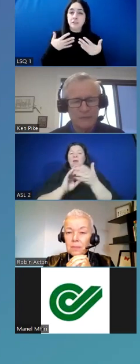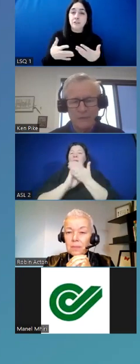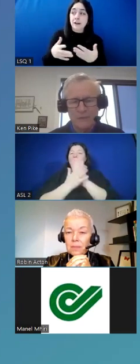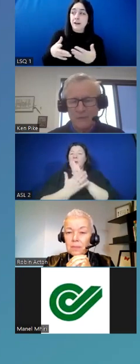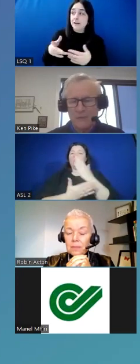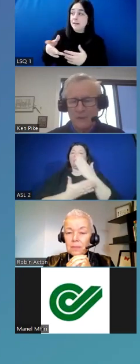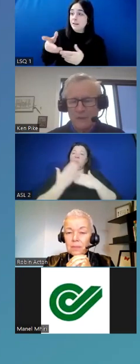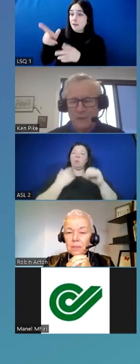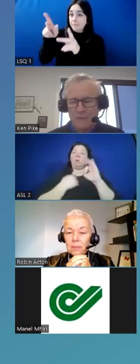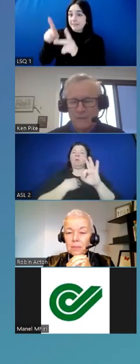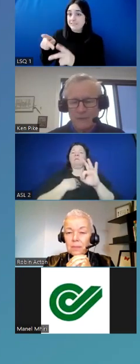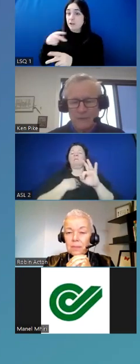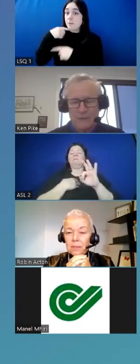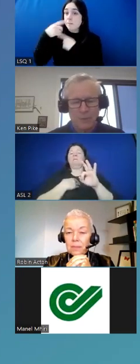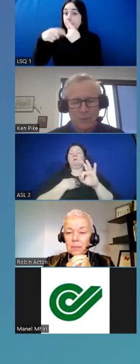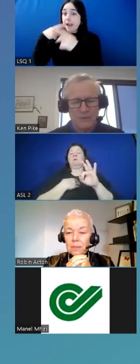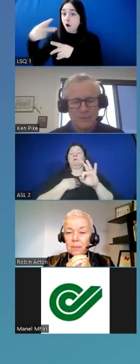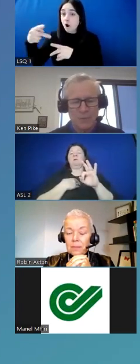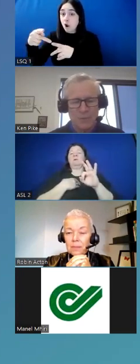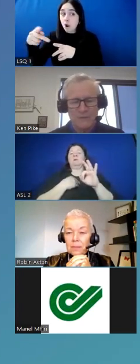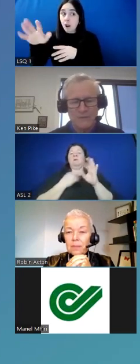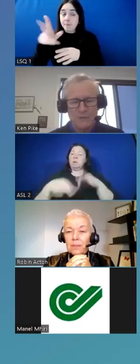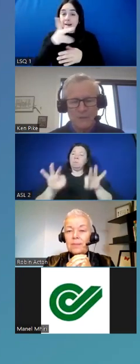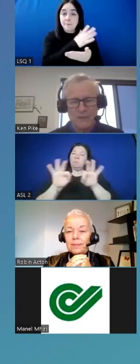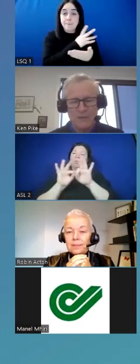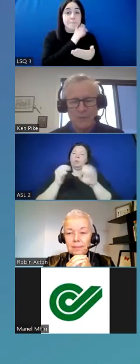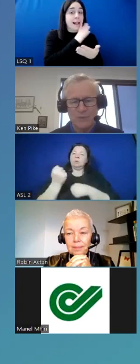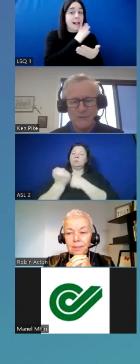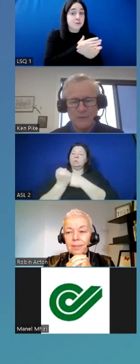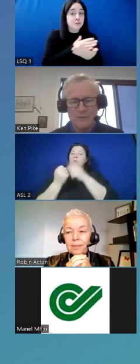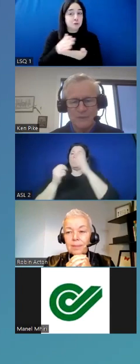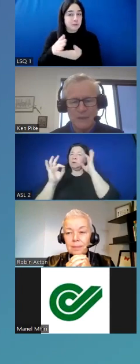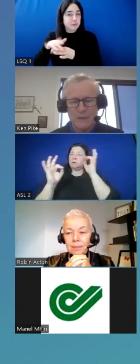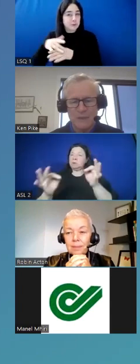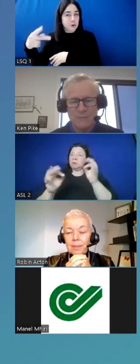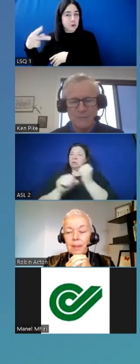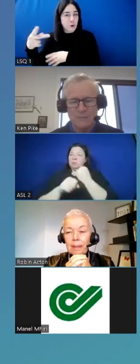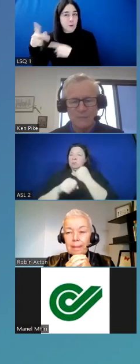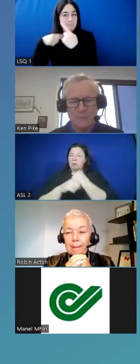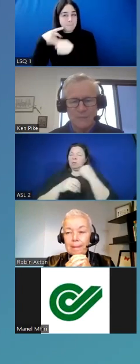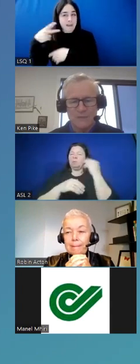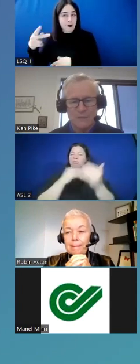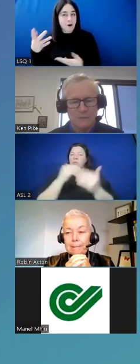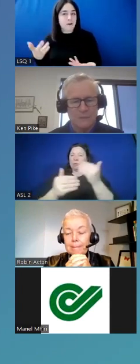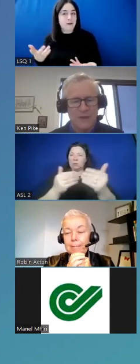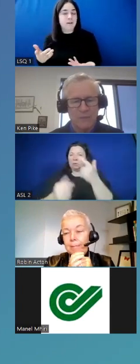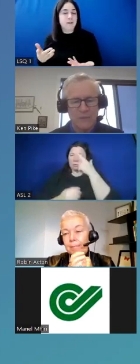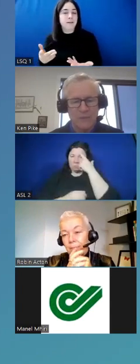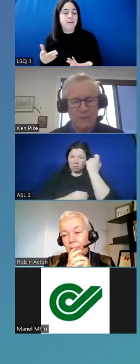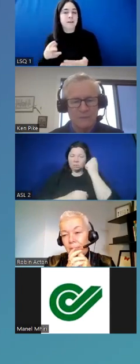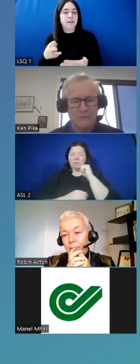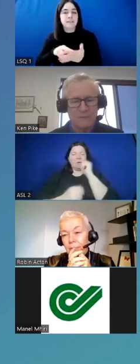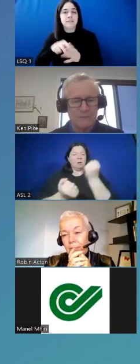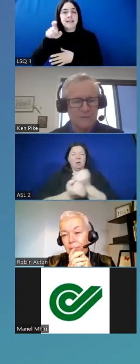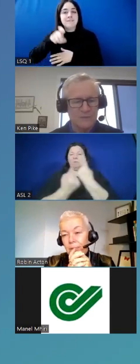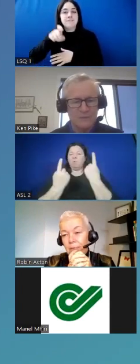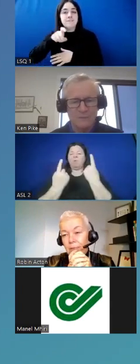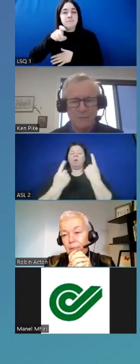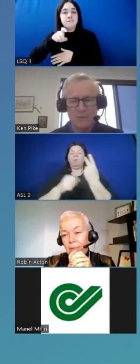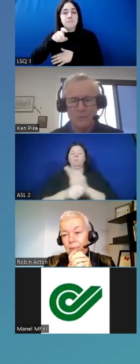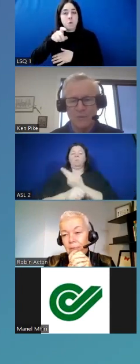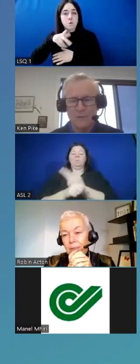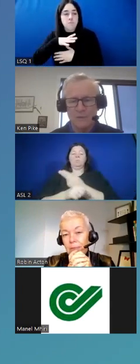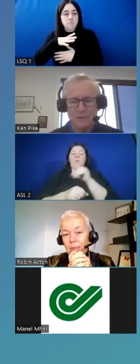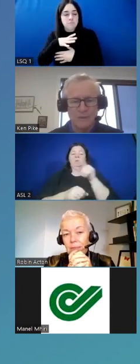of the important supported decision-making process, because not everybody uses